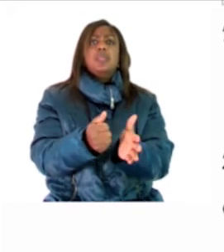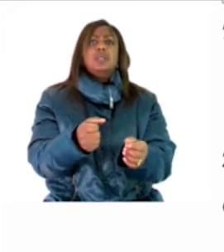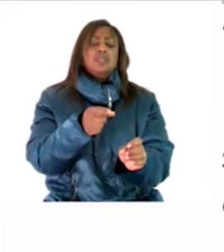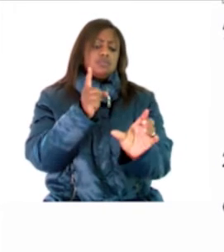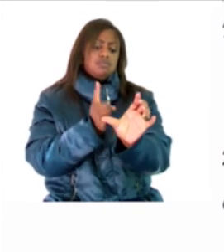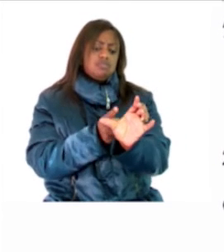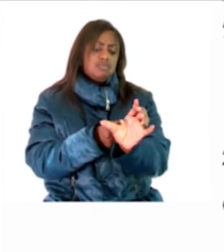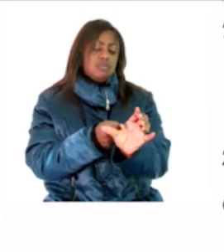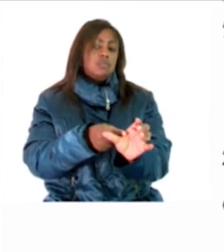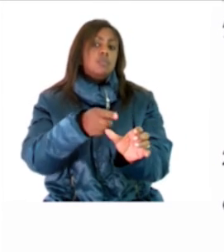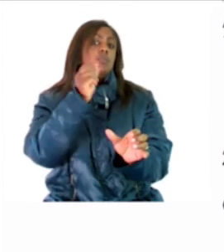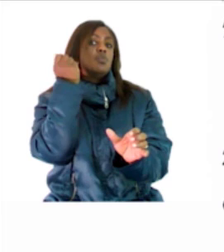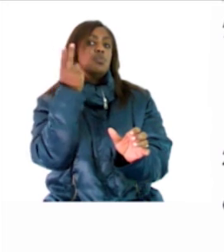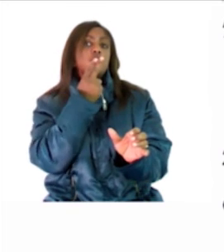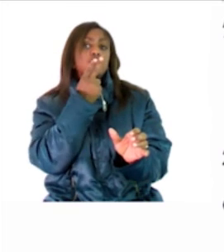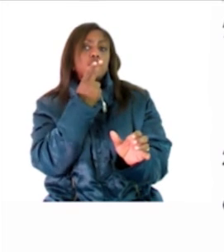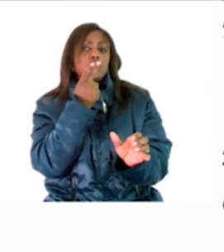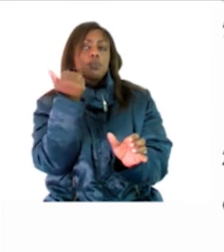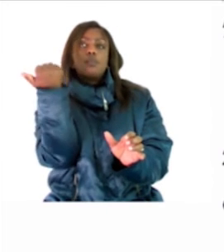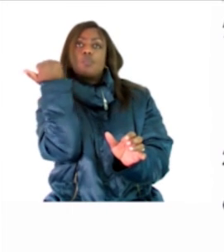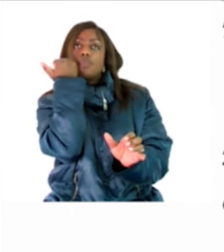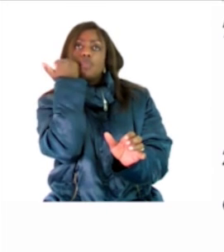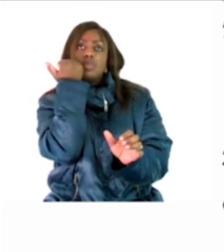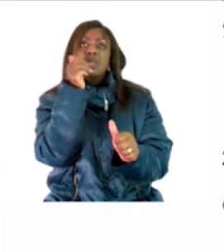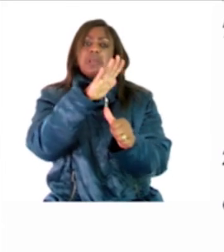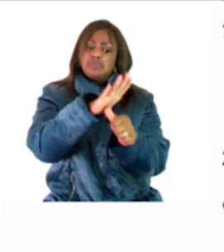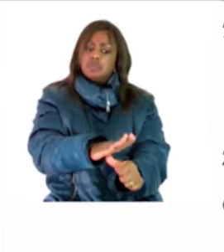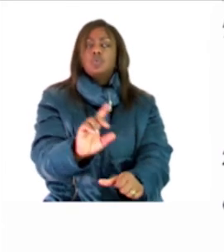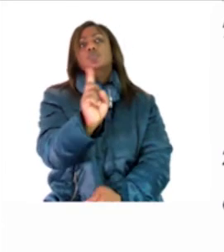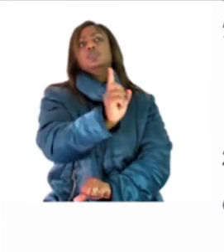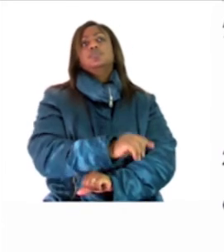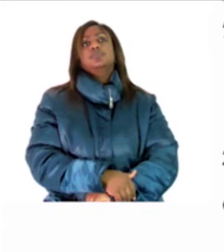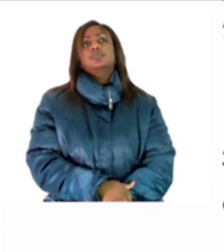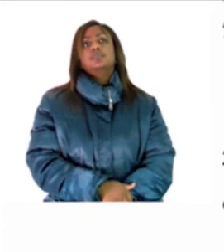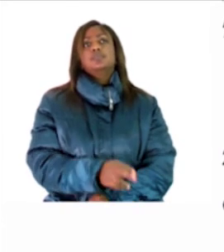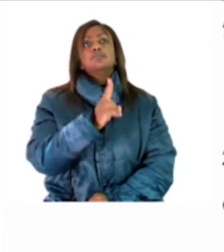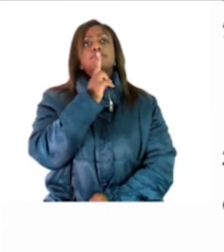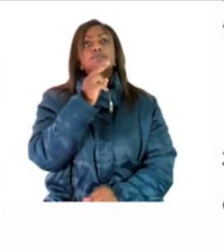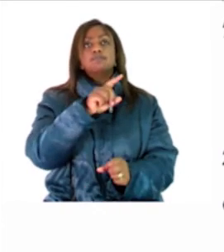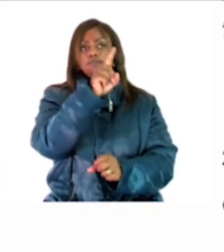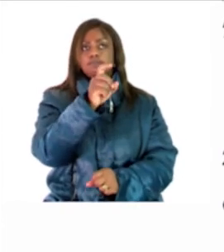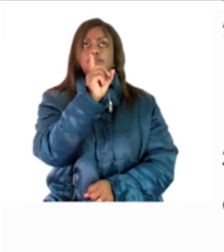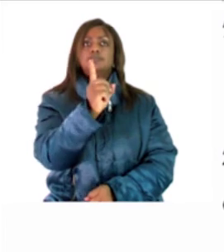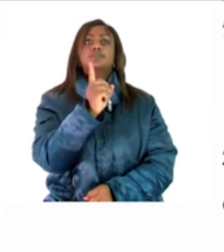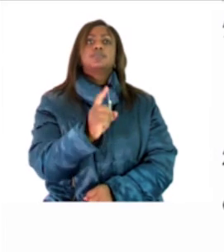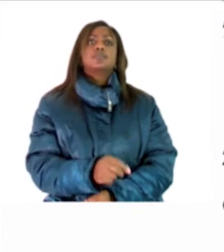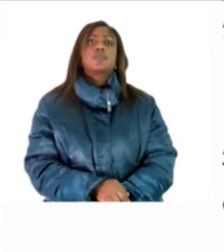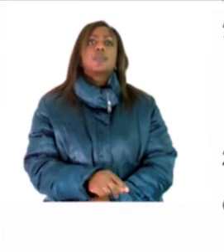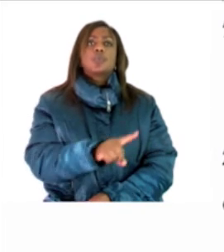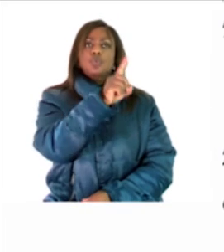If somebody say substance abuse, what do they really mean? That's question 1. Question